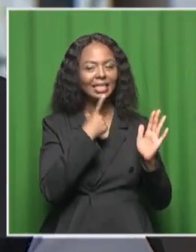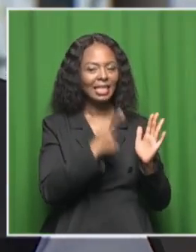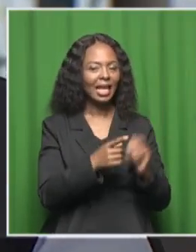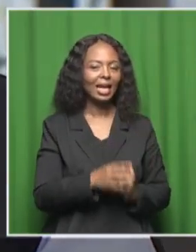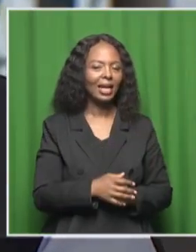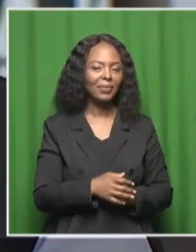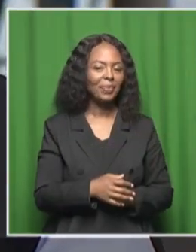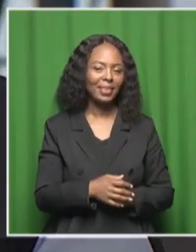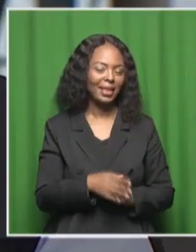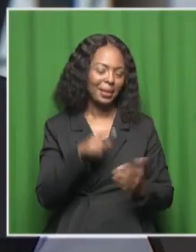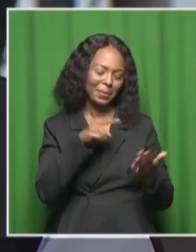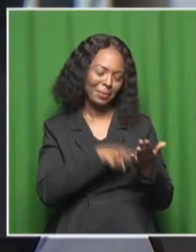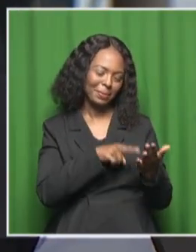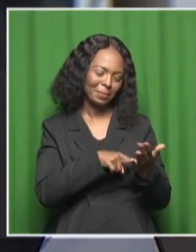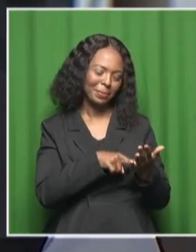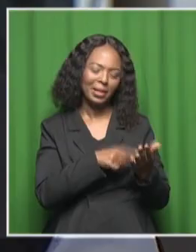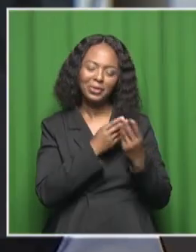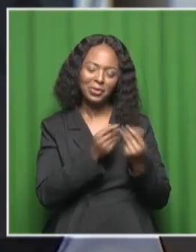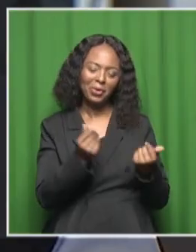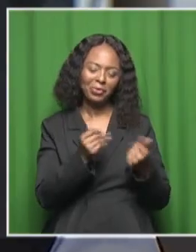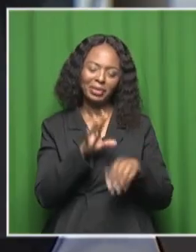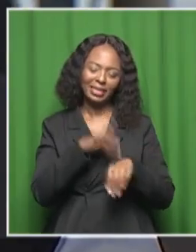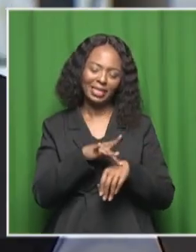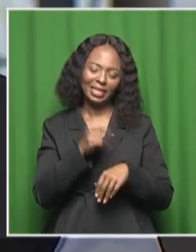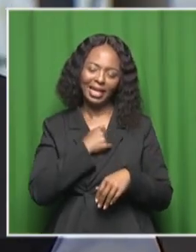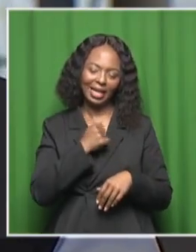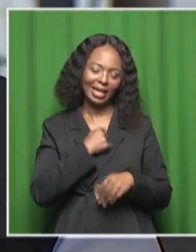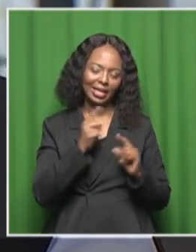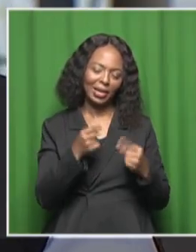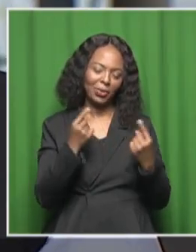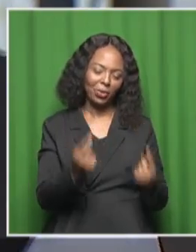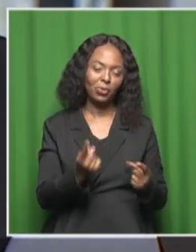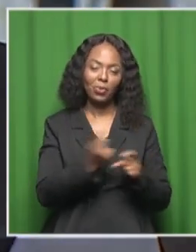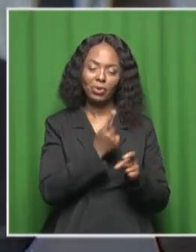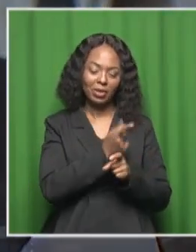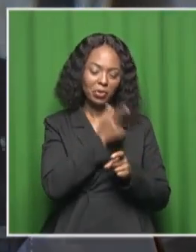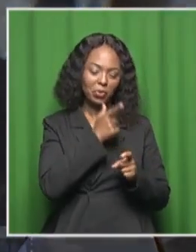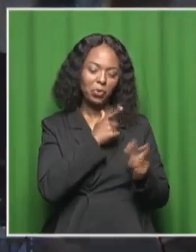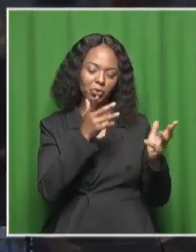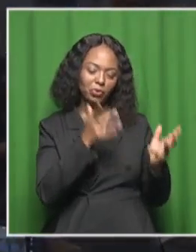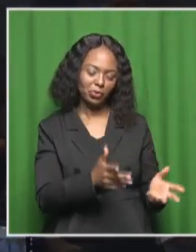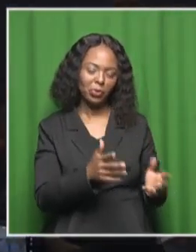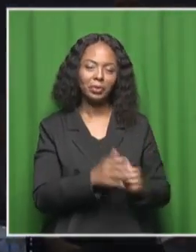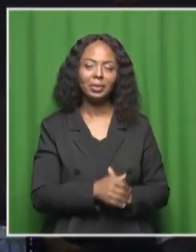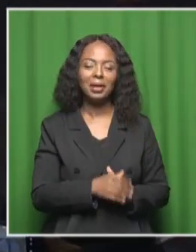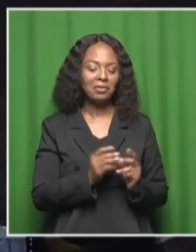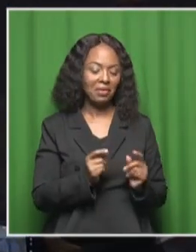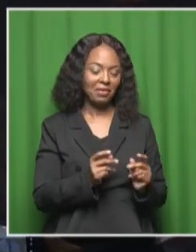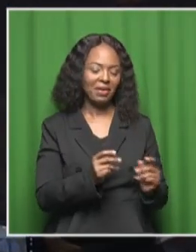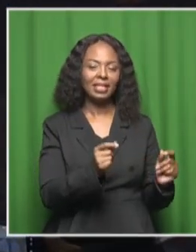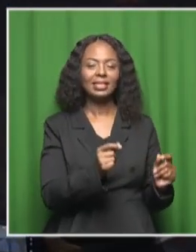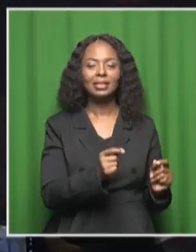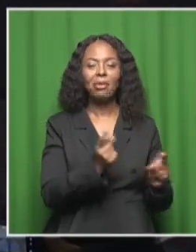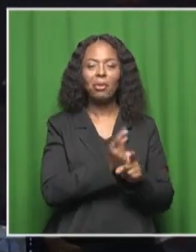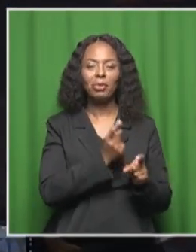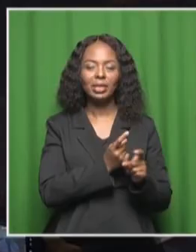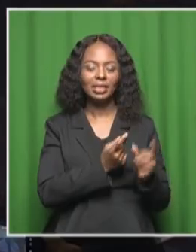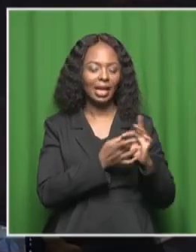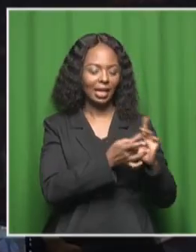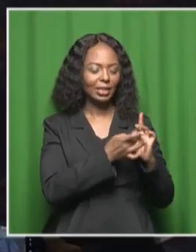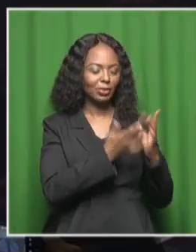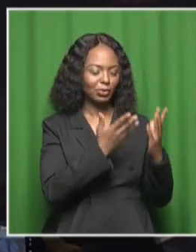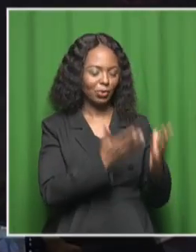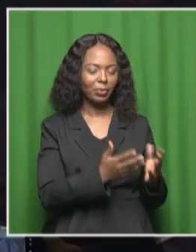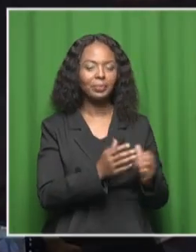prescribe for you because this is not going to sort out your current problem quick enough." And so that's the relationship we had. And I